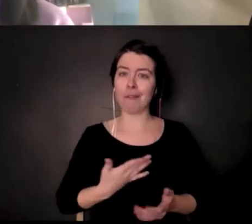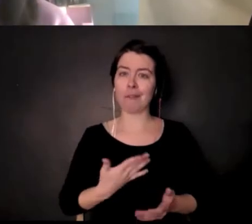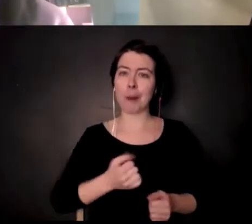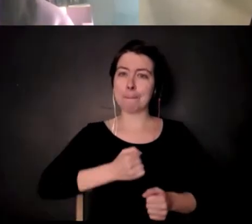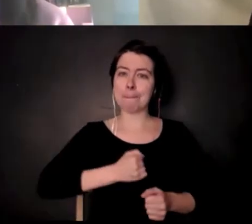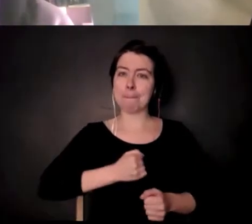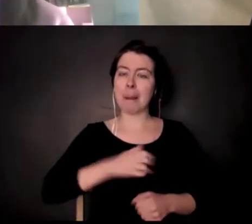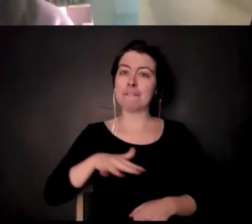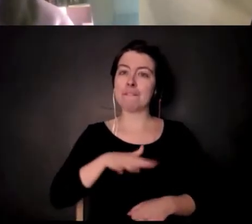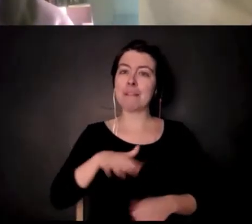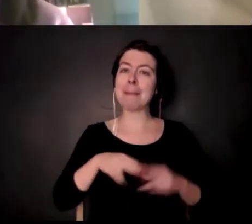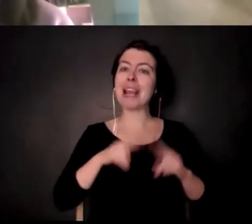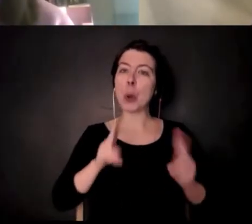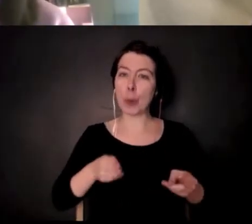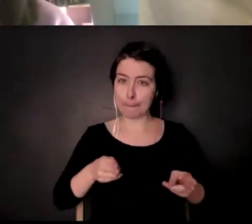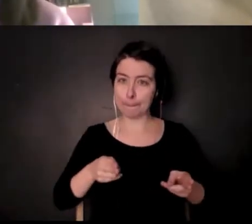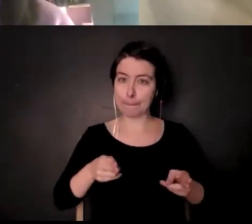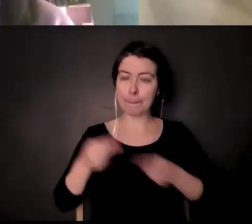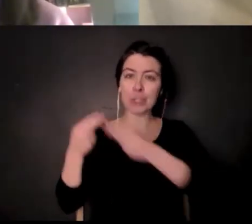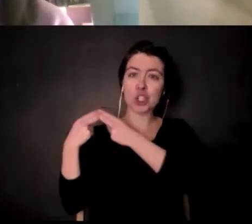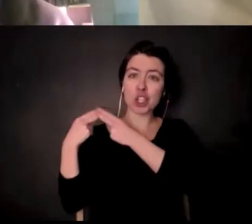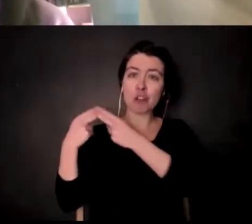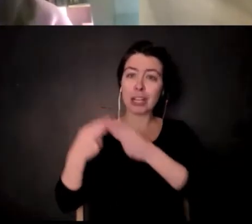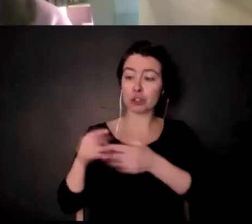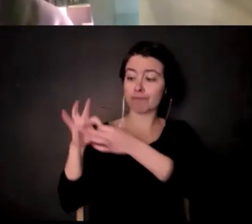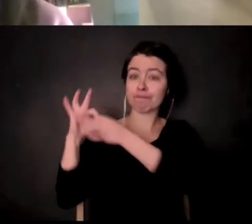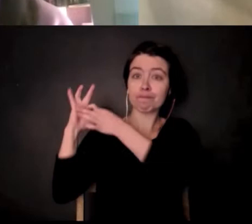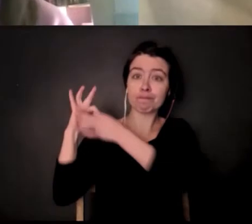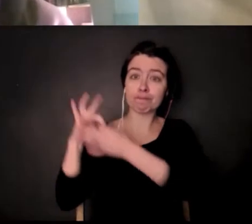home. My grandparents are my collaborators.